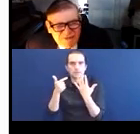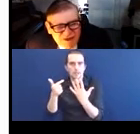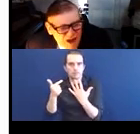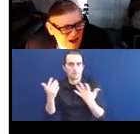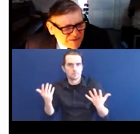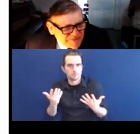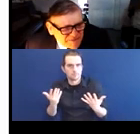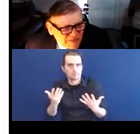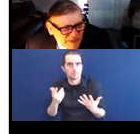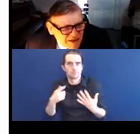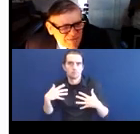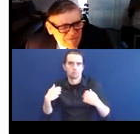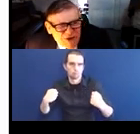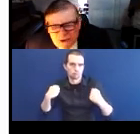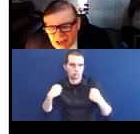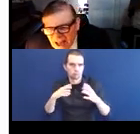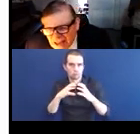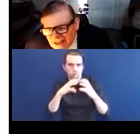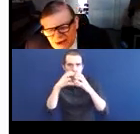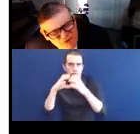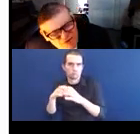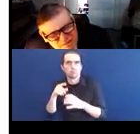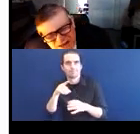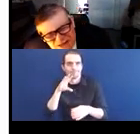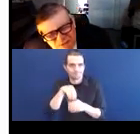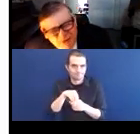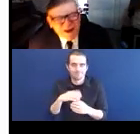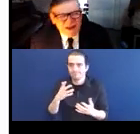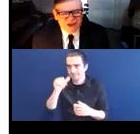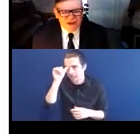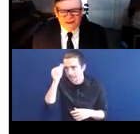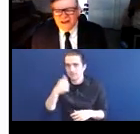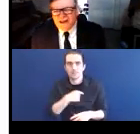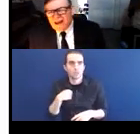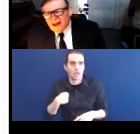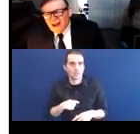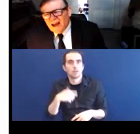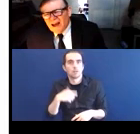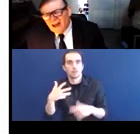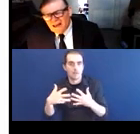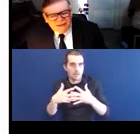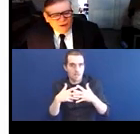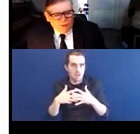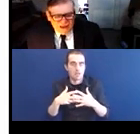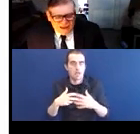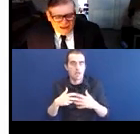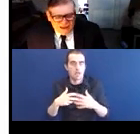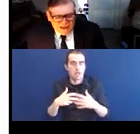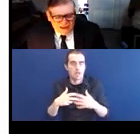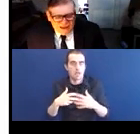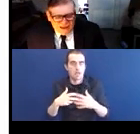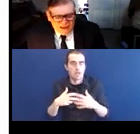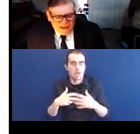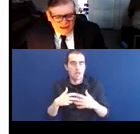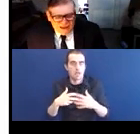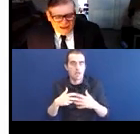Italy, UK. It's not really based on population. So what is it based